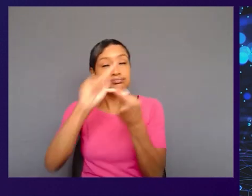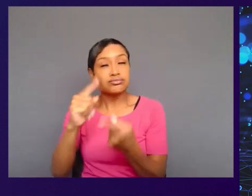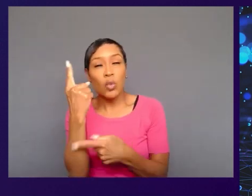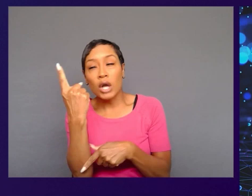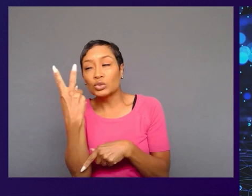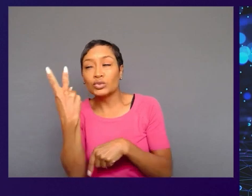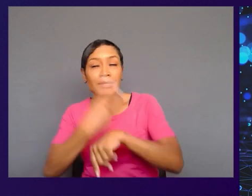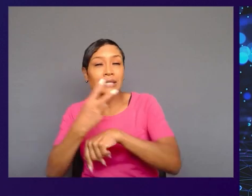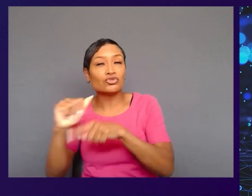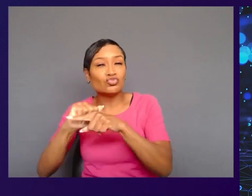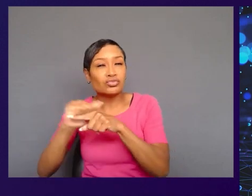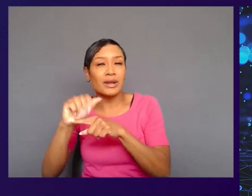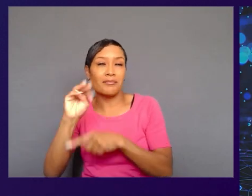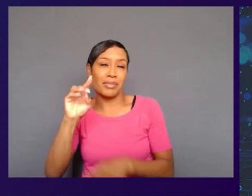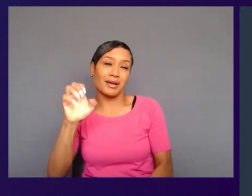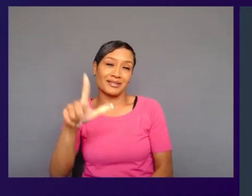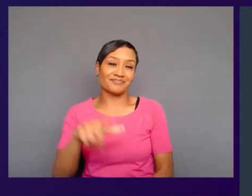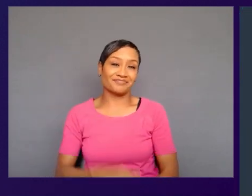models.